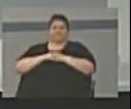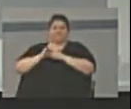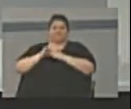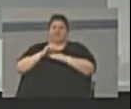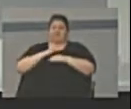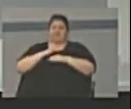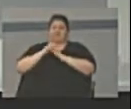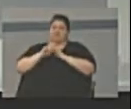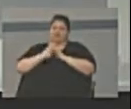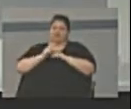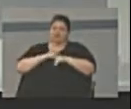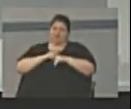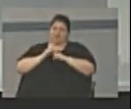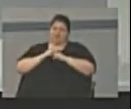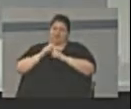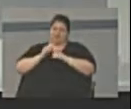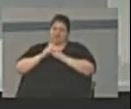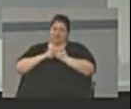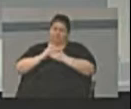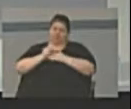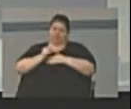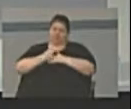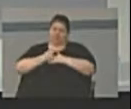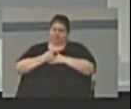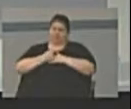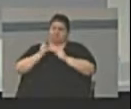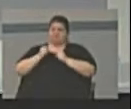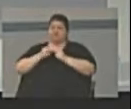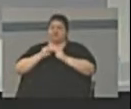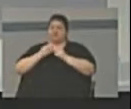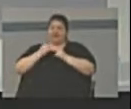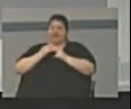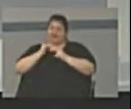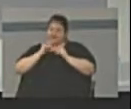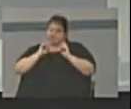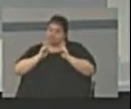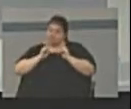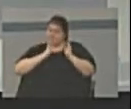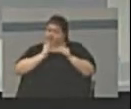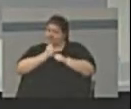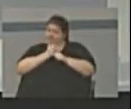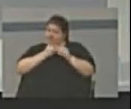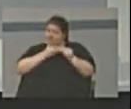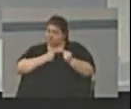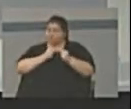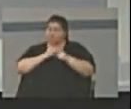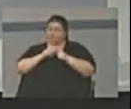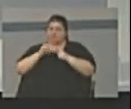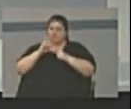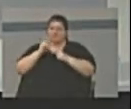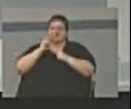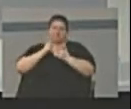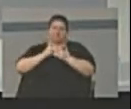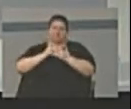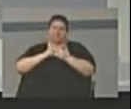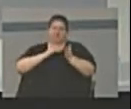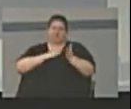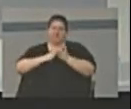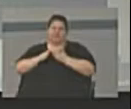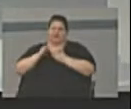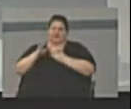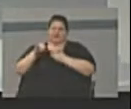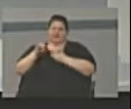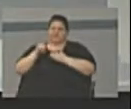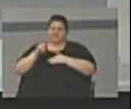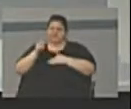everything goes according to schedule, we will seek permission to print the preliminary plan in September of 2013. We'll have a joint public hearing in